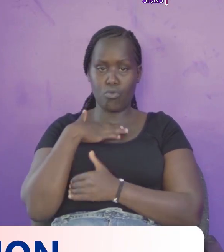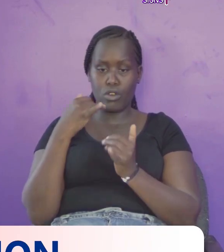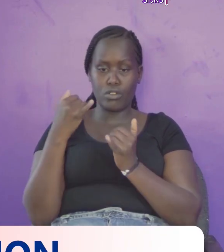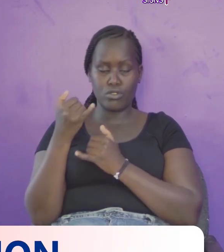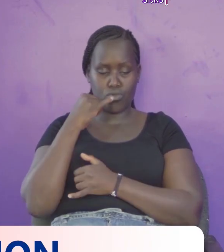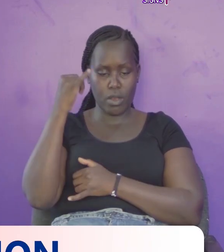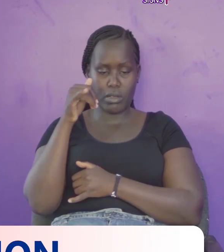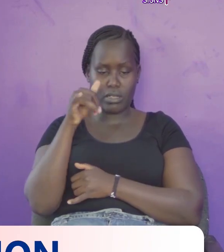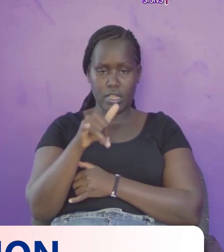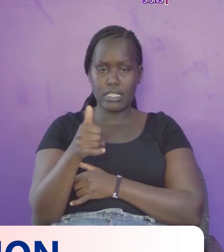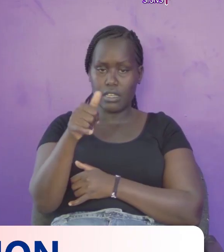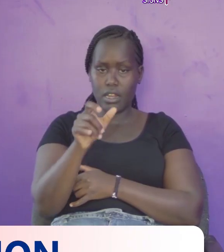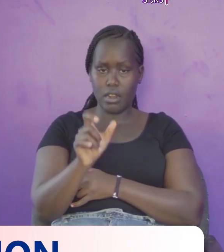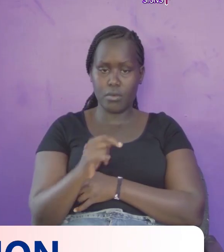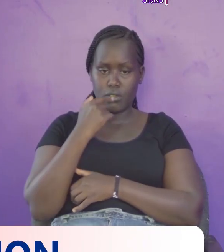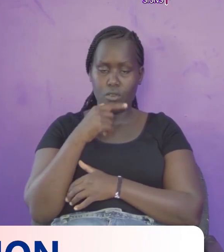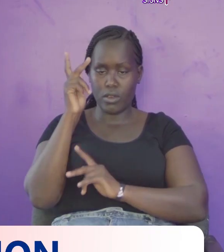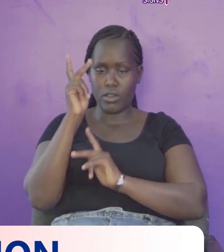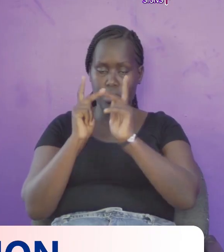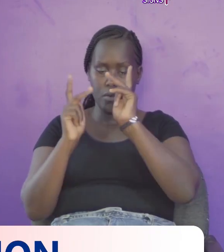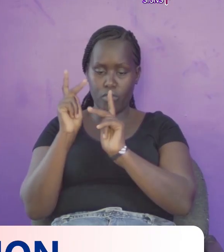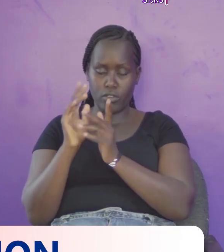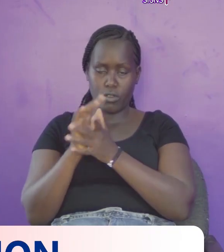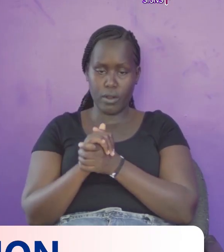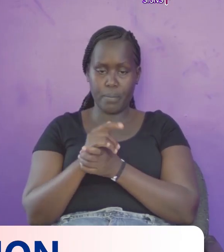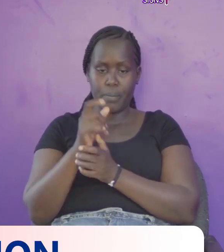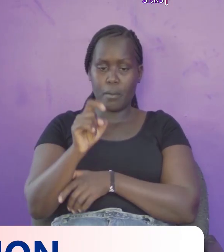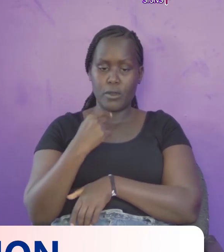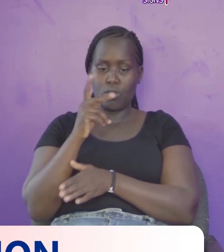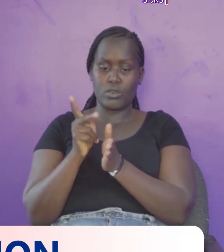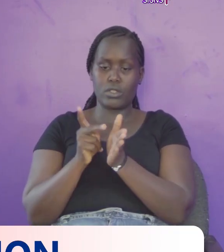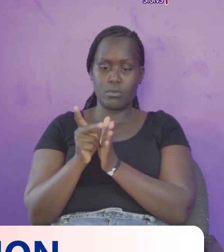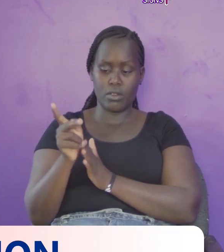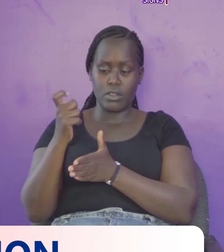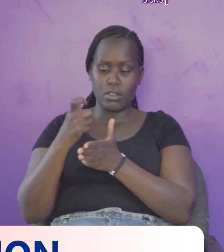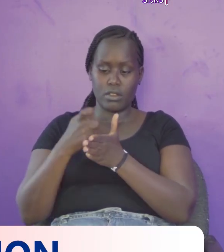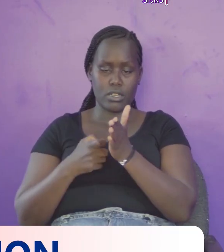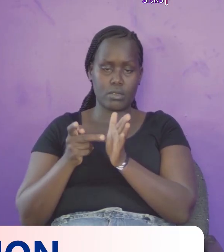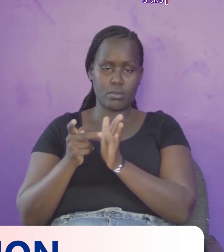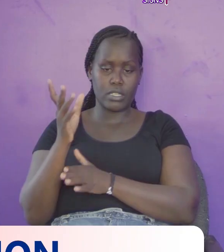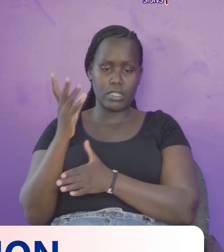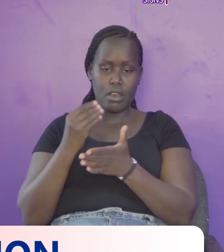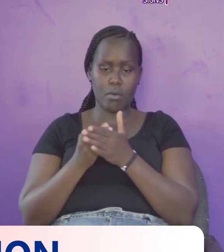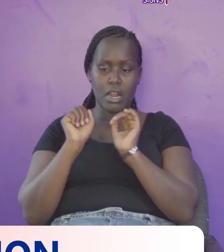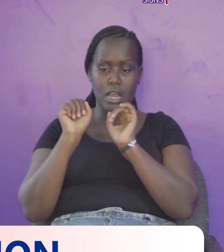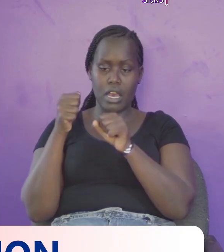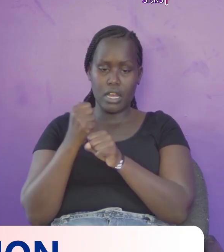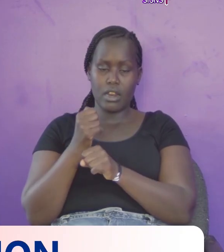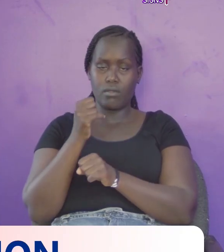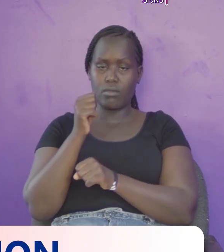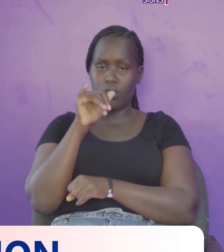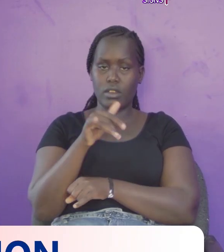that anybody that is professional, anybody that is being paid by the taxpayers' money, could have done that to